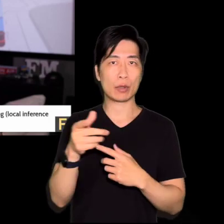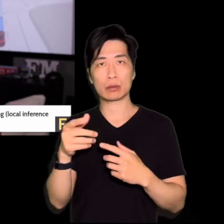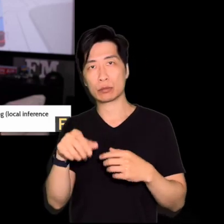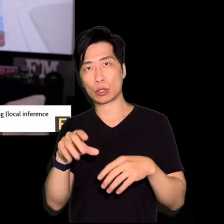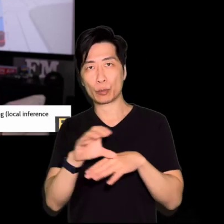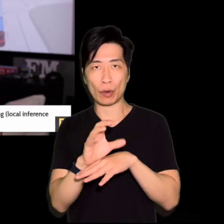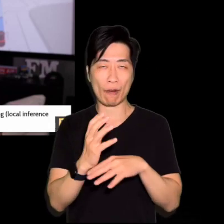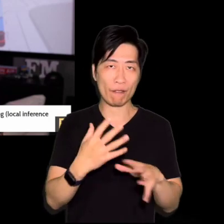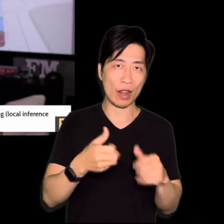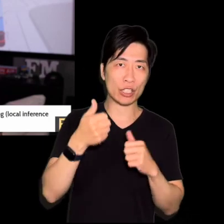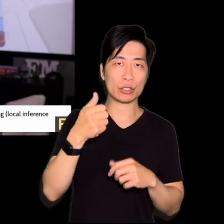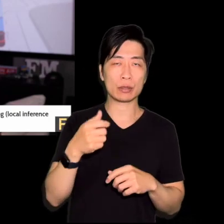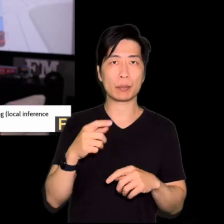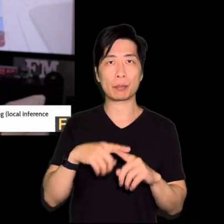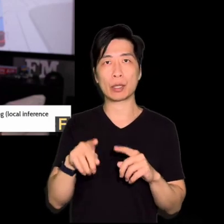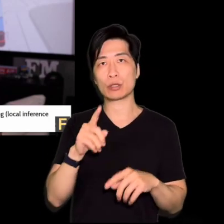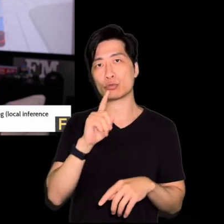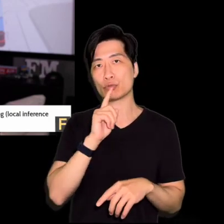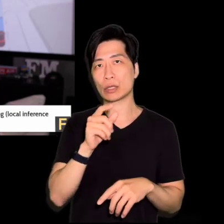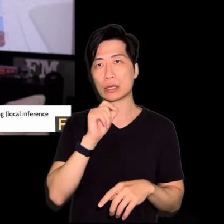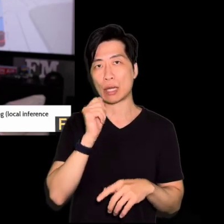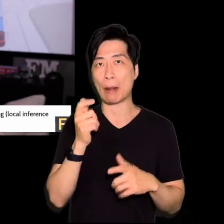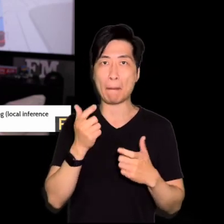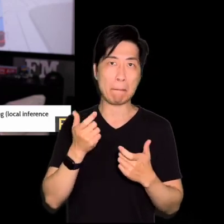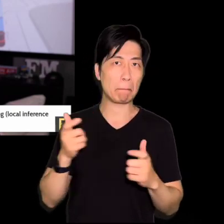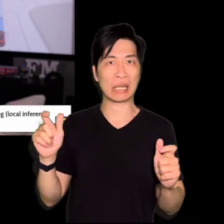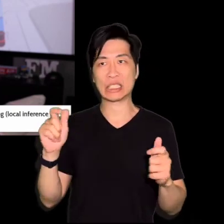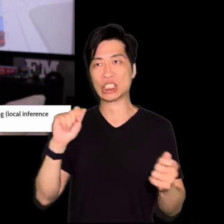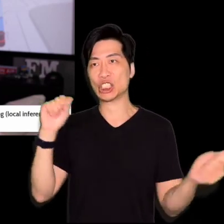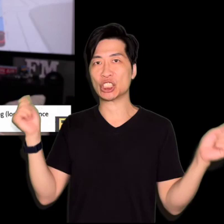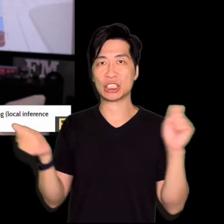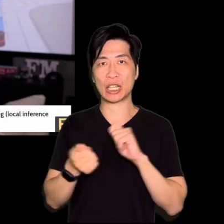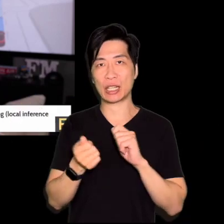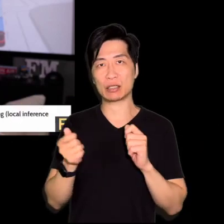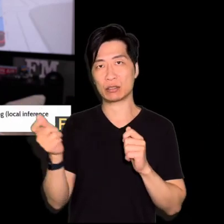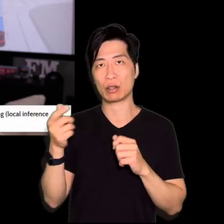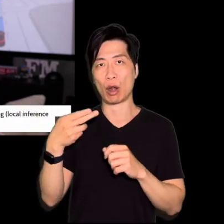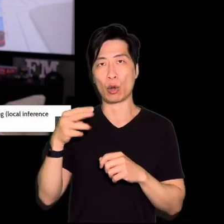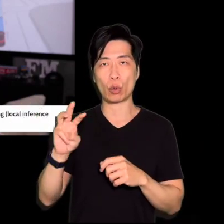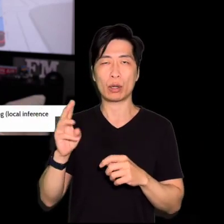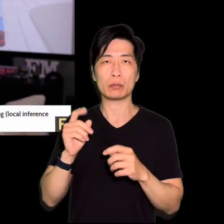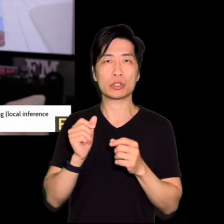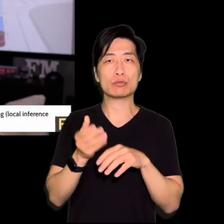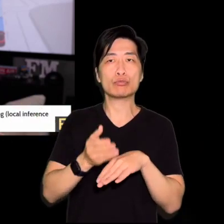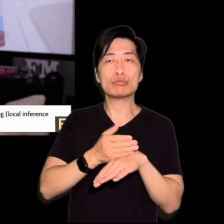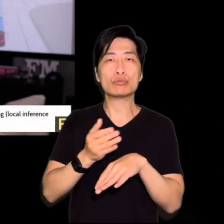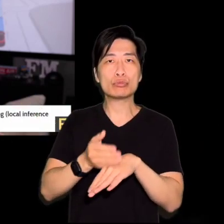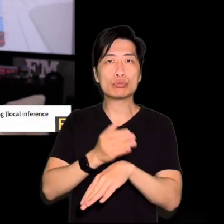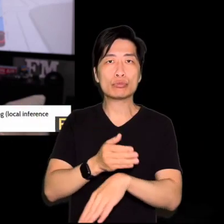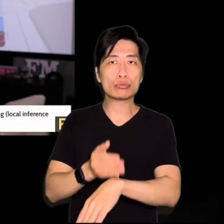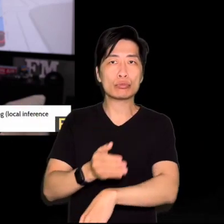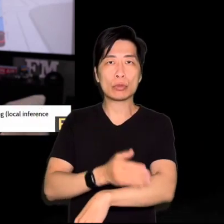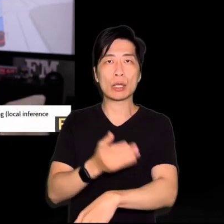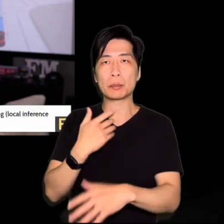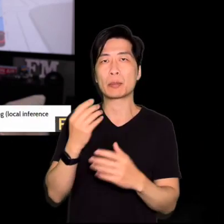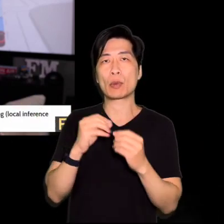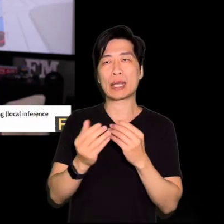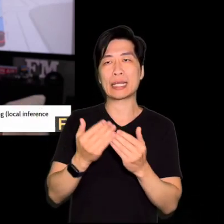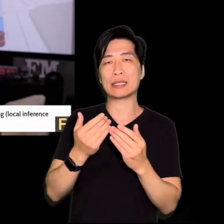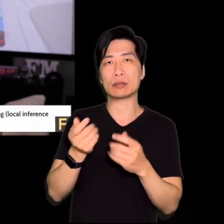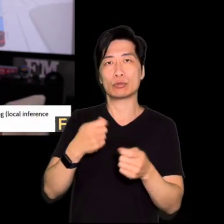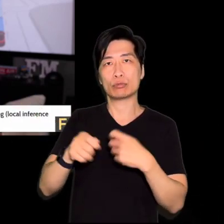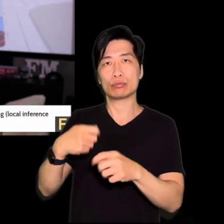and things like that, a little bit faster computer, but it's not a fundamental change to the hardware. You're just getting incrementally better over time, and it